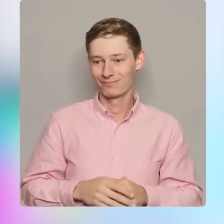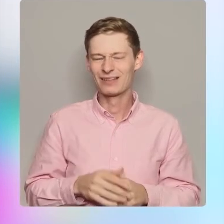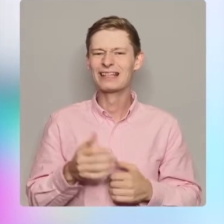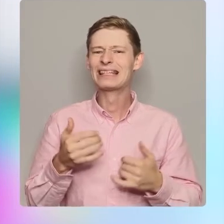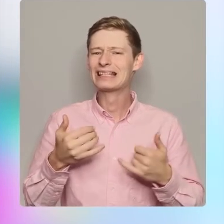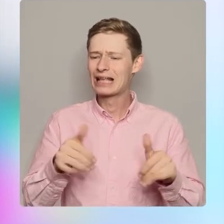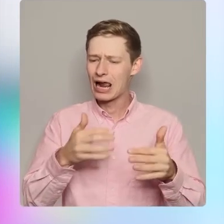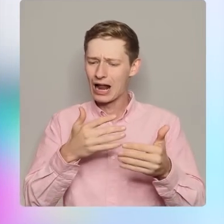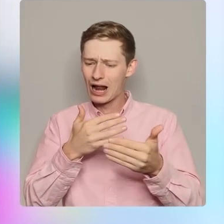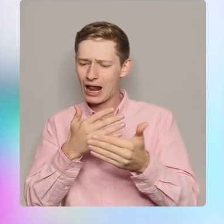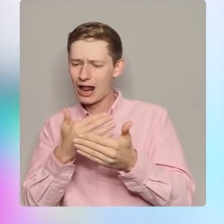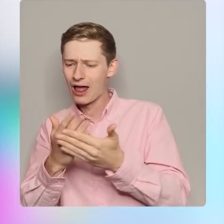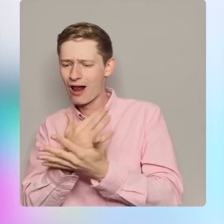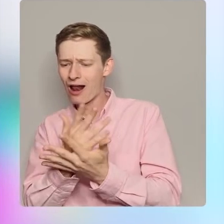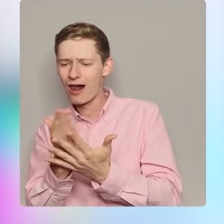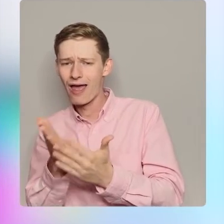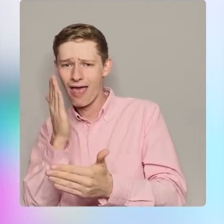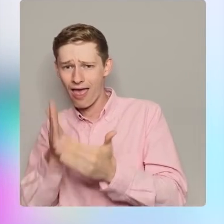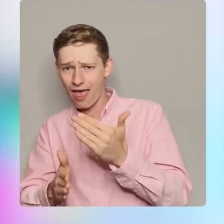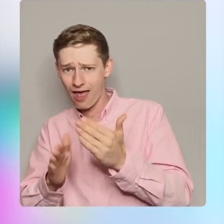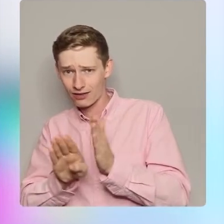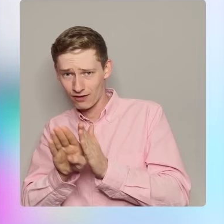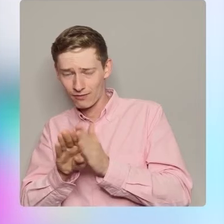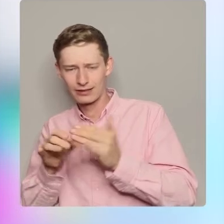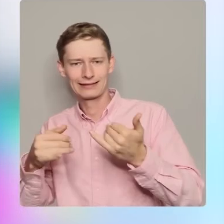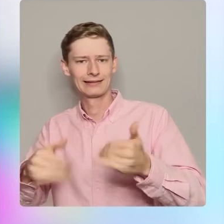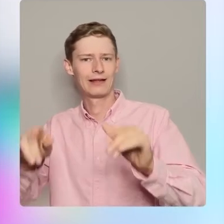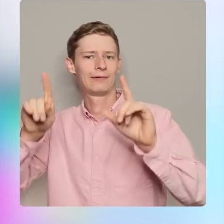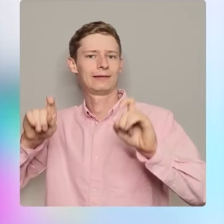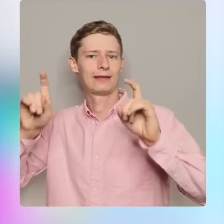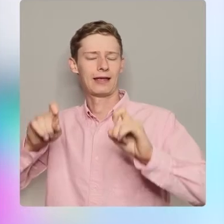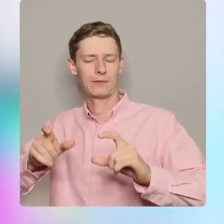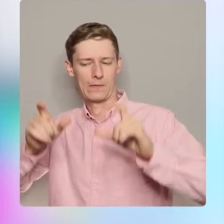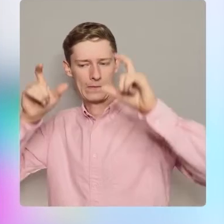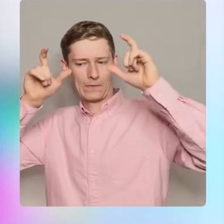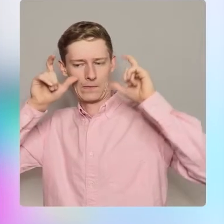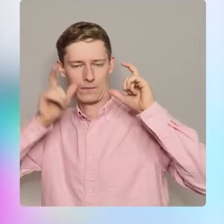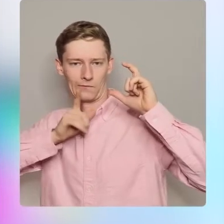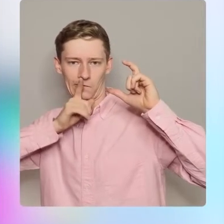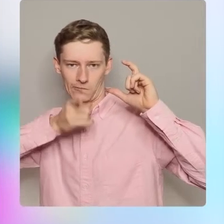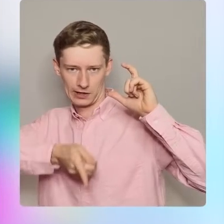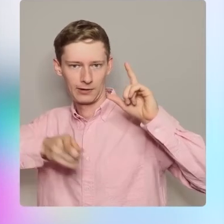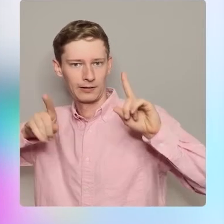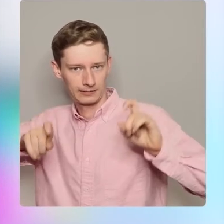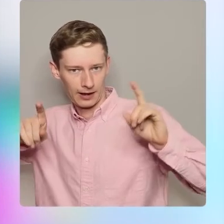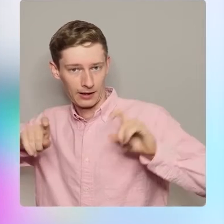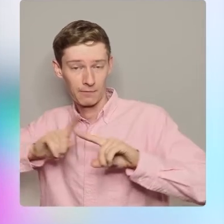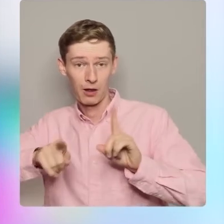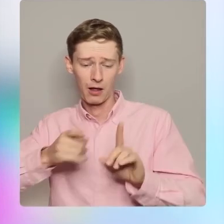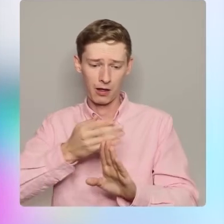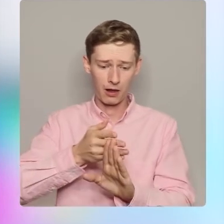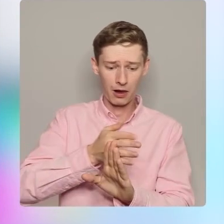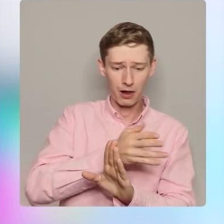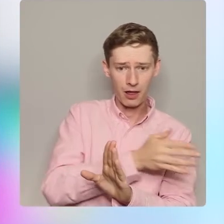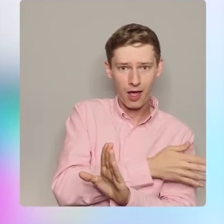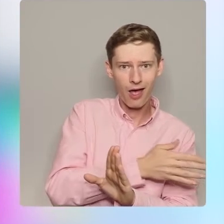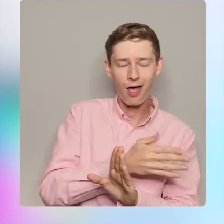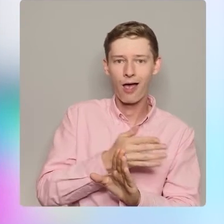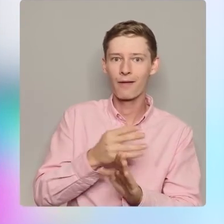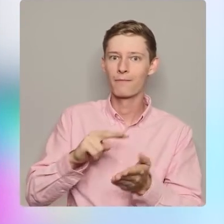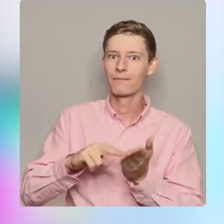Here is the headset moving closer to the controller, and we can see the buttons being clicked.